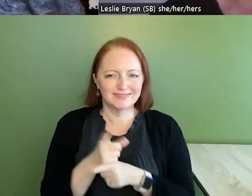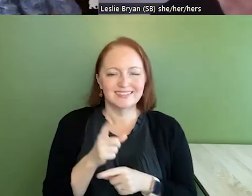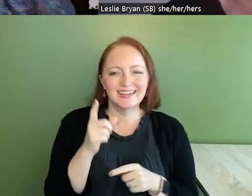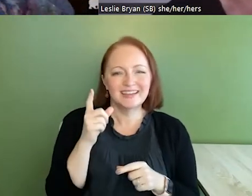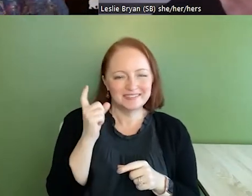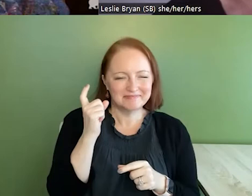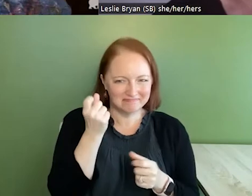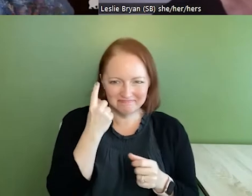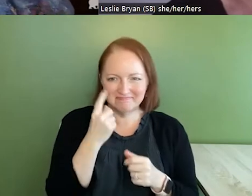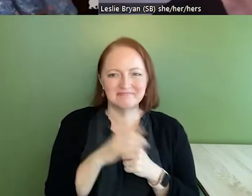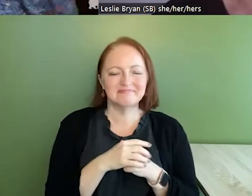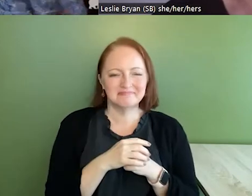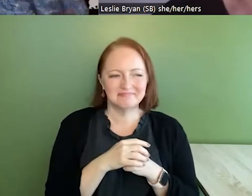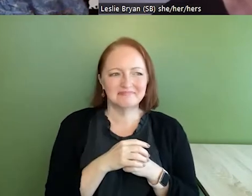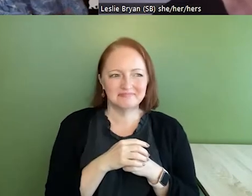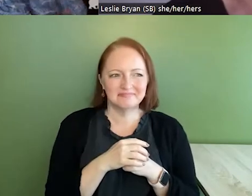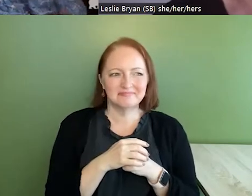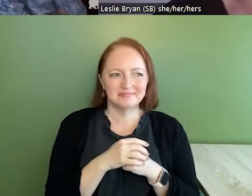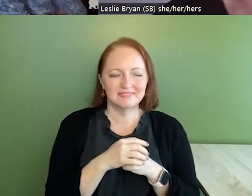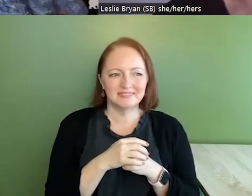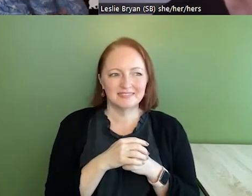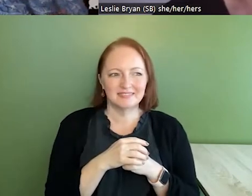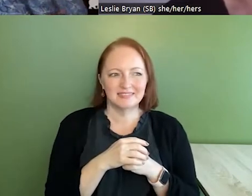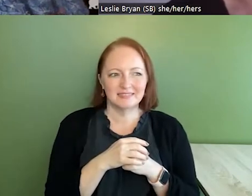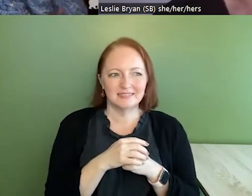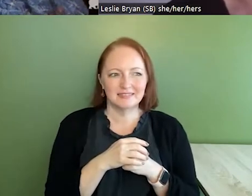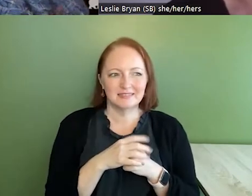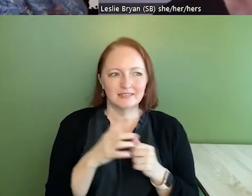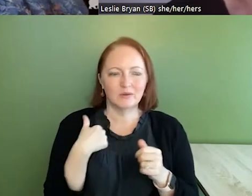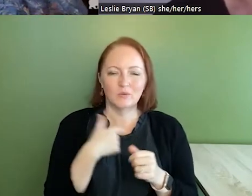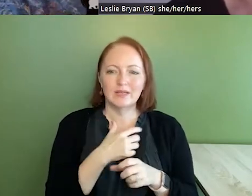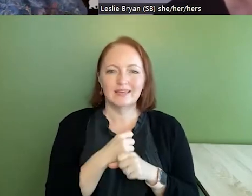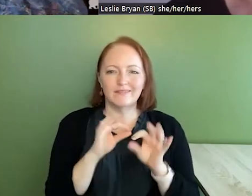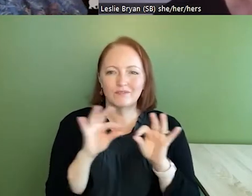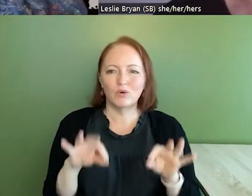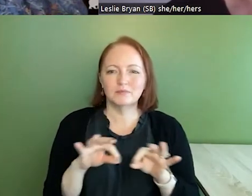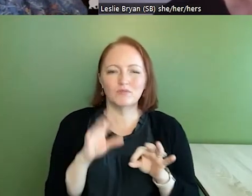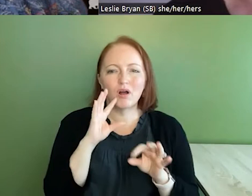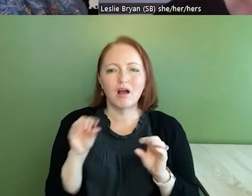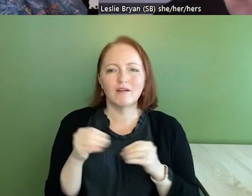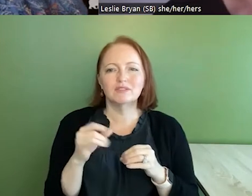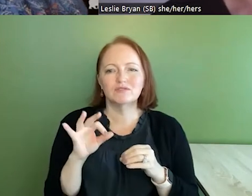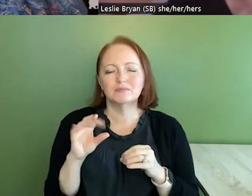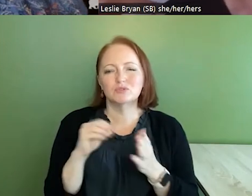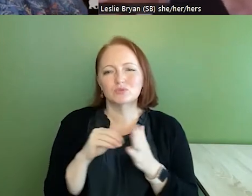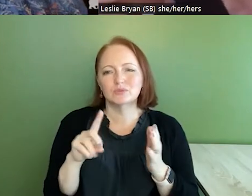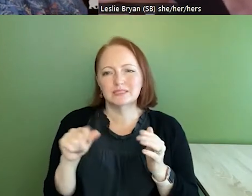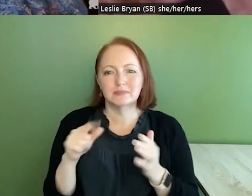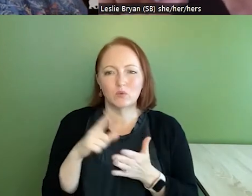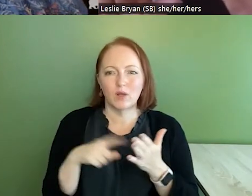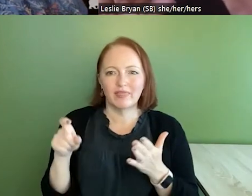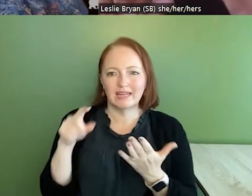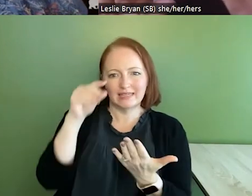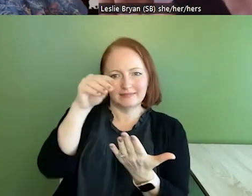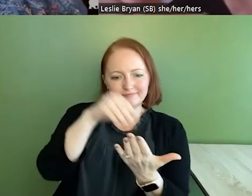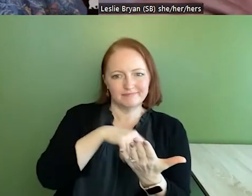sense. That totally makes sense. No, we get forms from the Office for Students with Disabilities on what they need. And I've